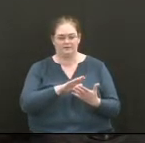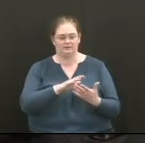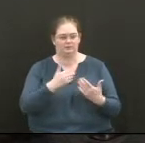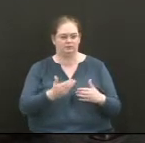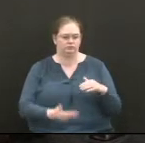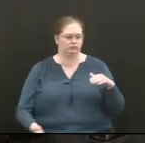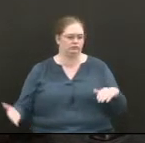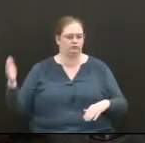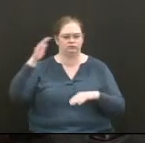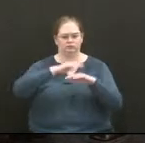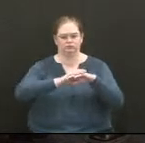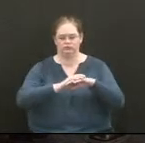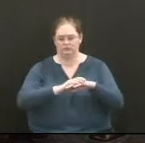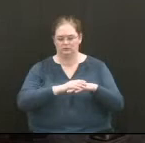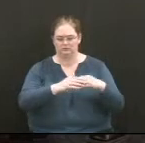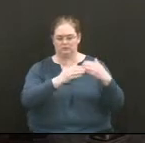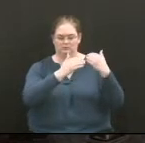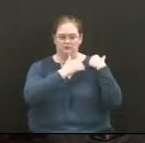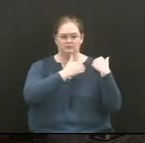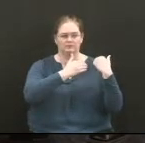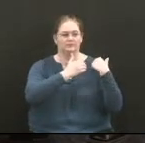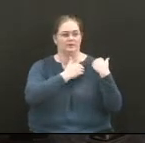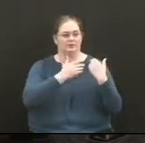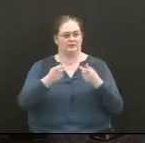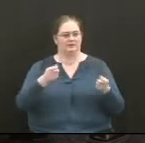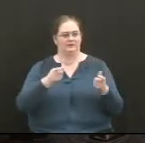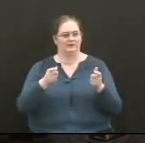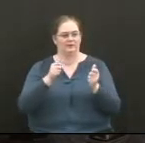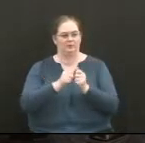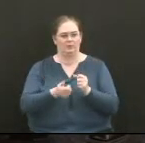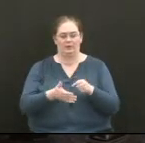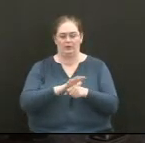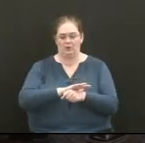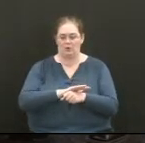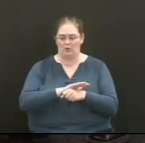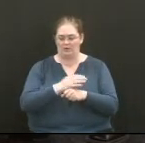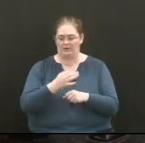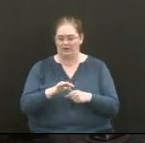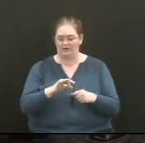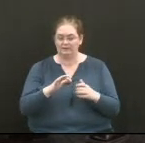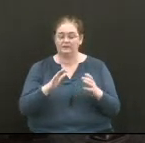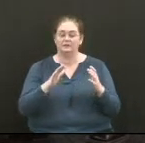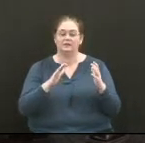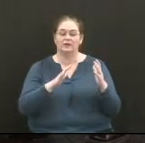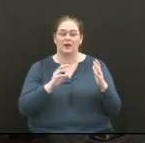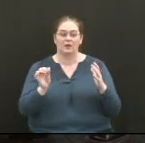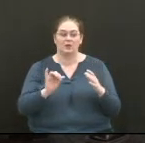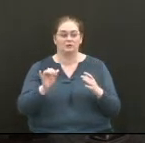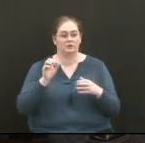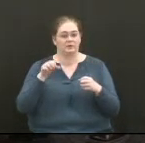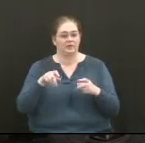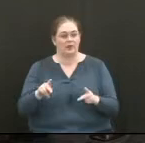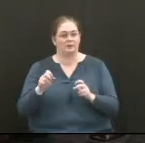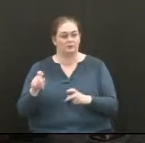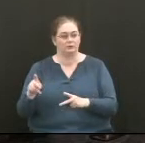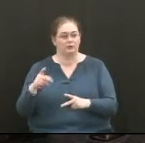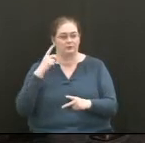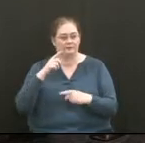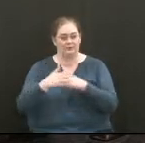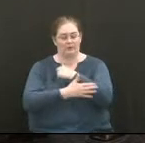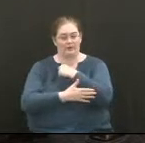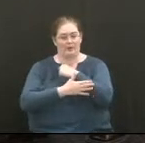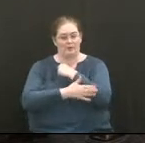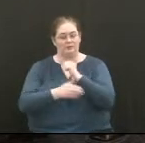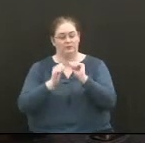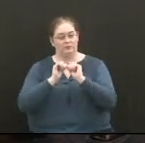increases in the responsibilities dealing with the COVID-19 pandemic, and also as the opportunities for the county